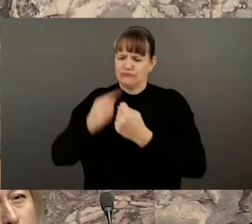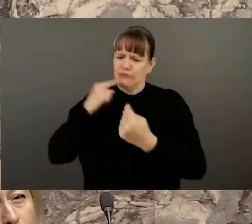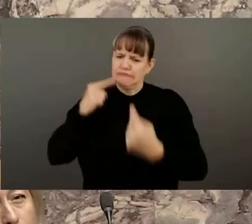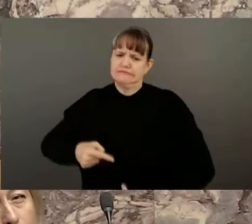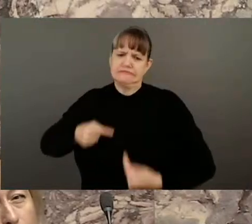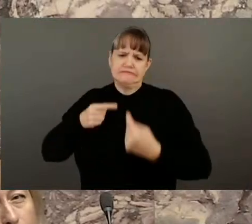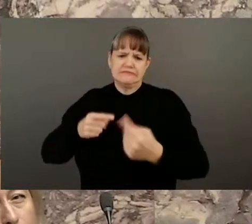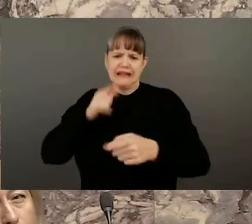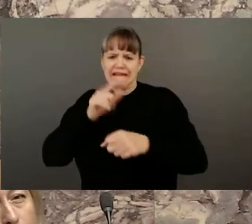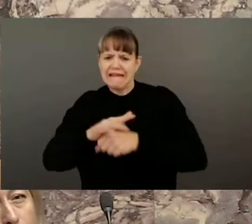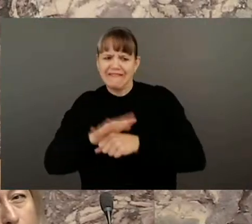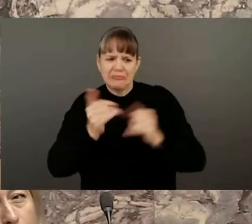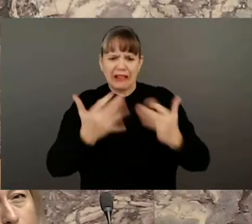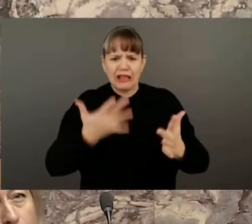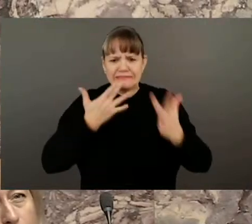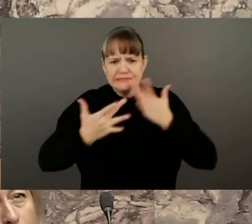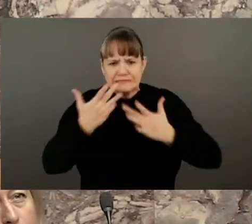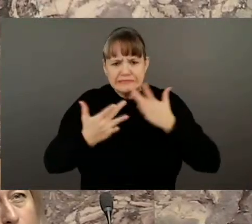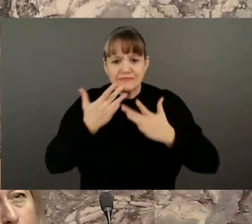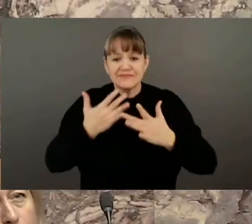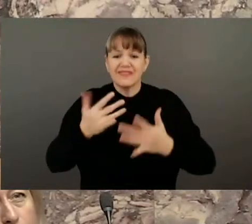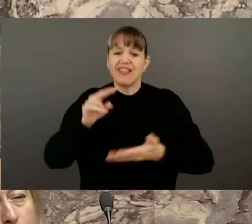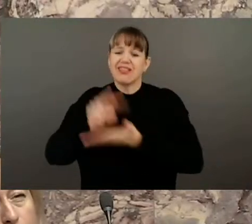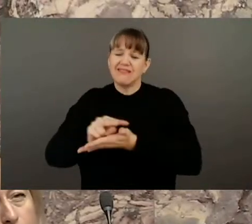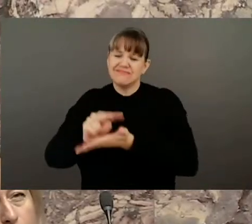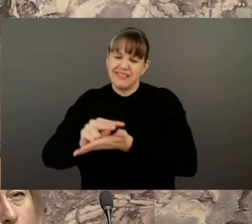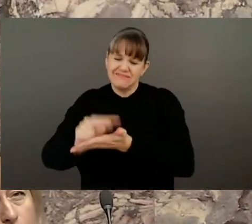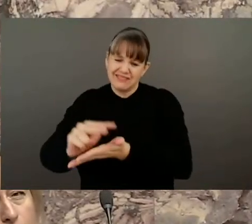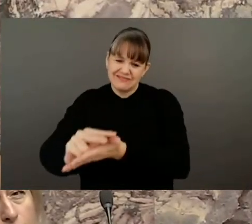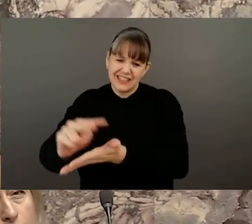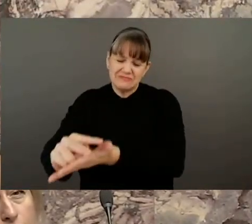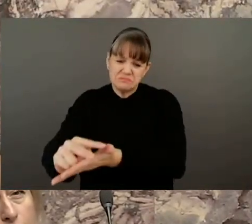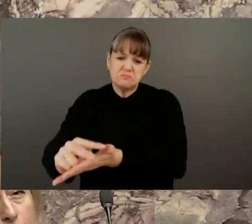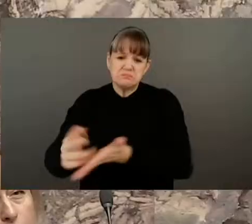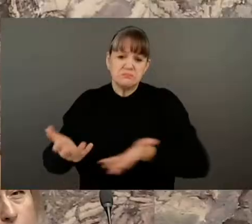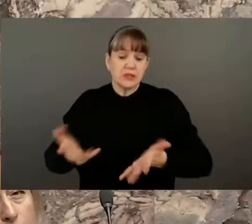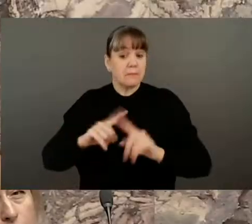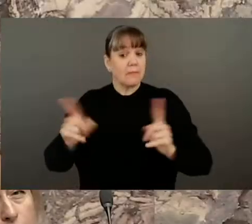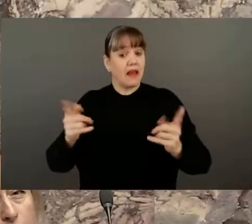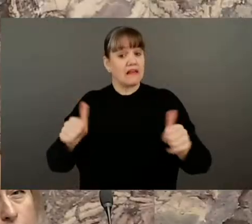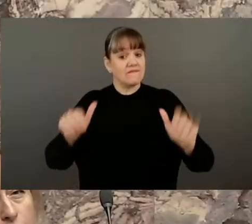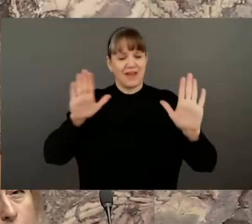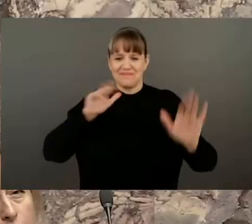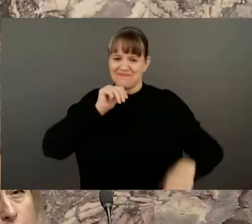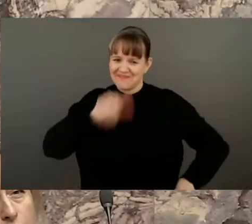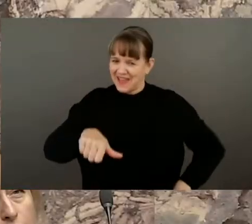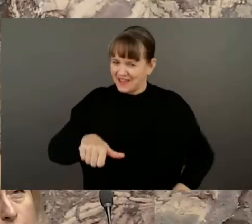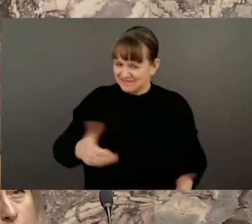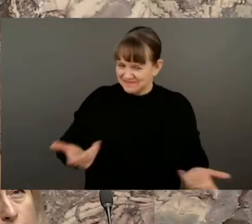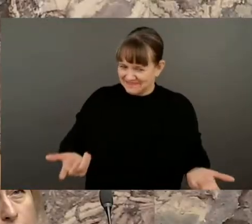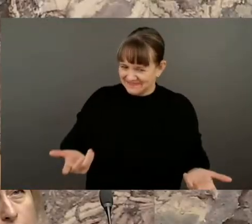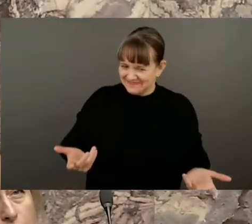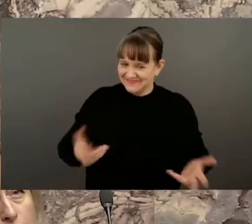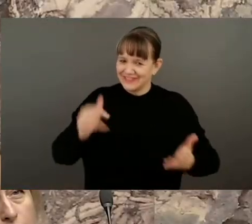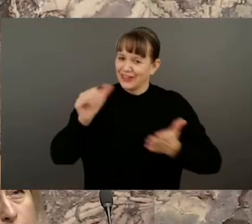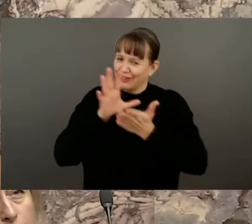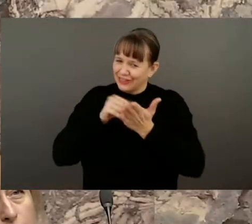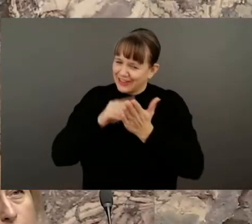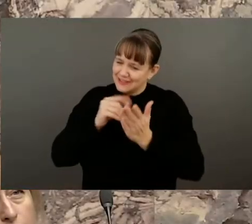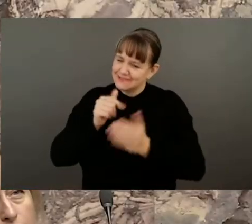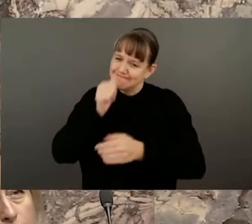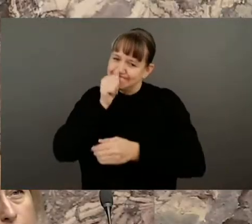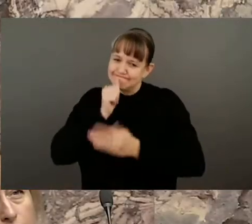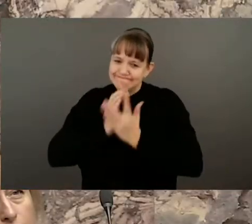win, but they never gave up. The players learned patience and resilience, the coaches never stopped, and the parents kept believing.